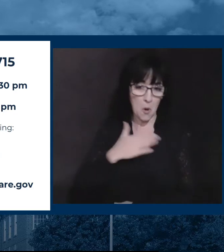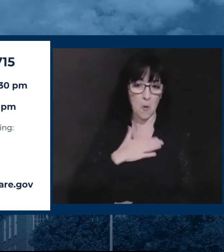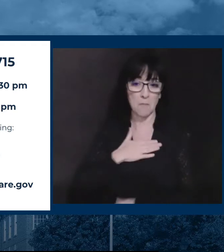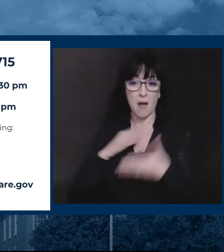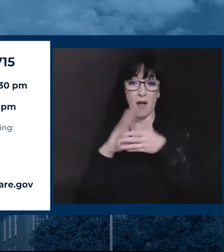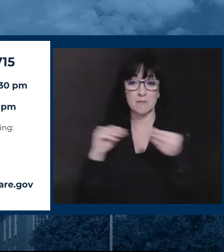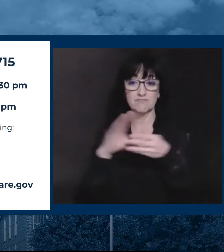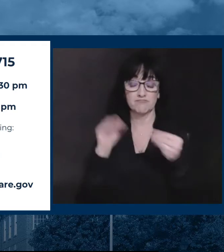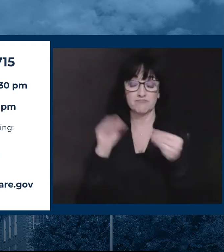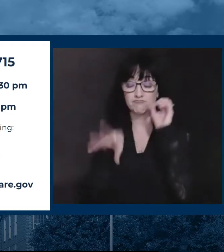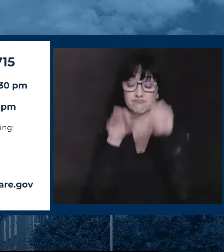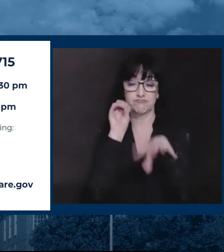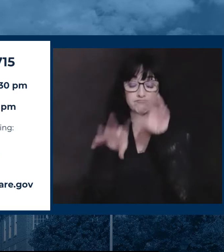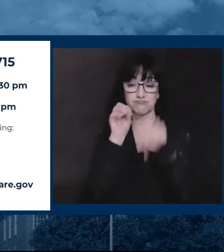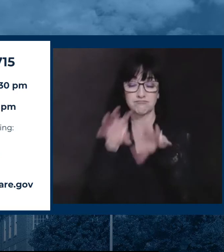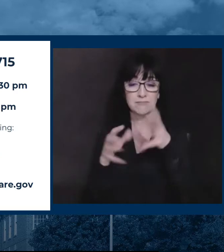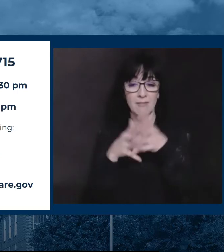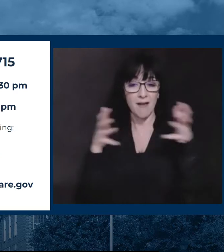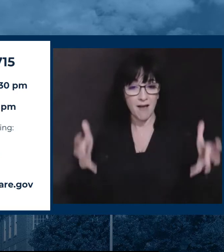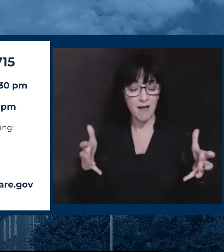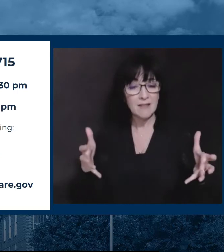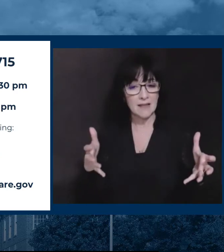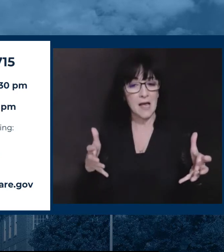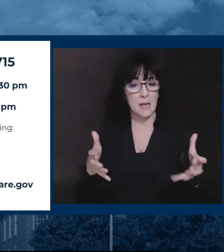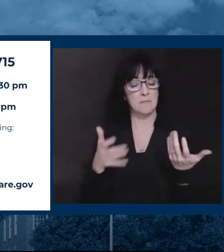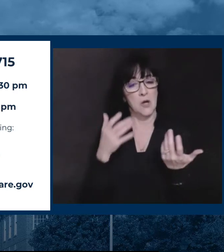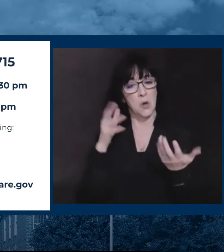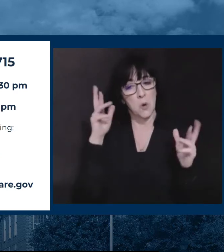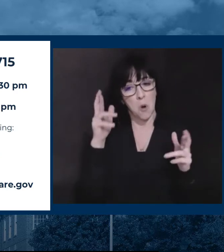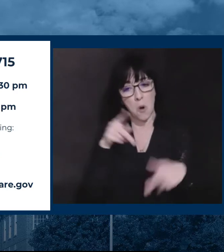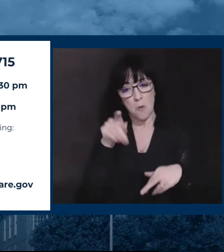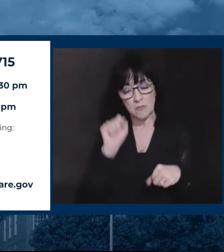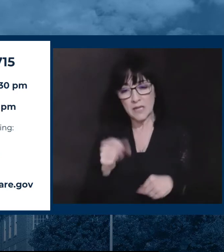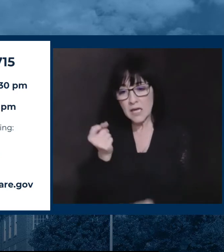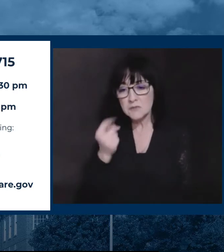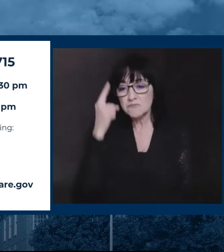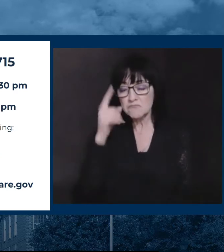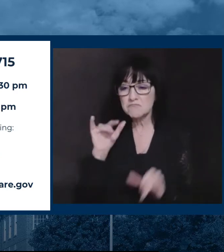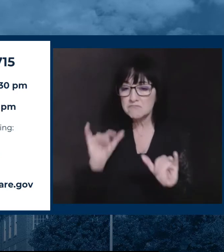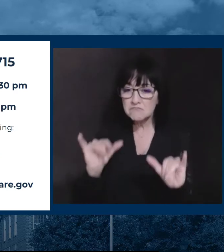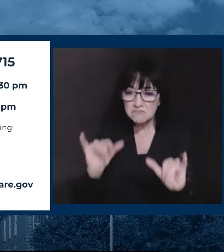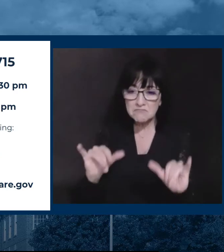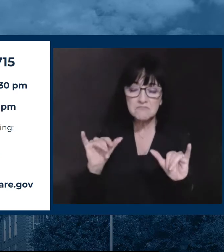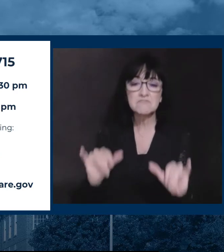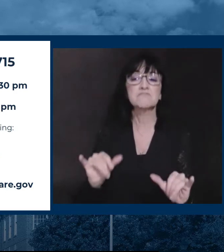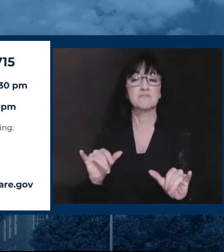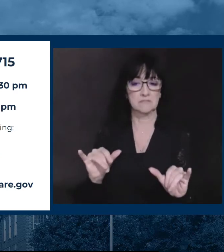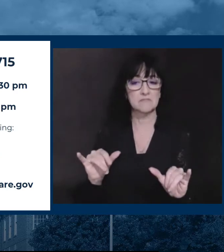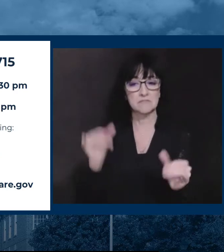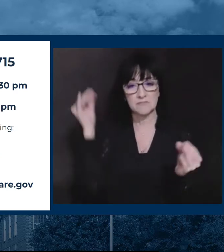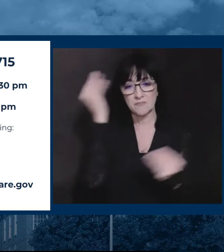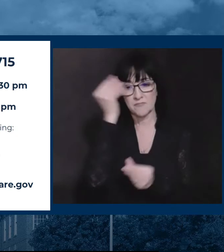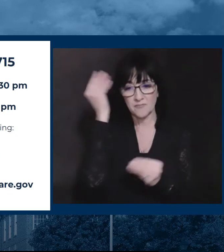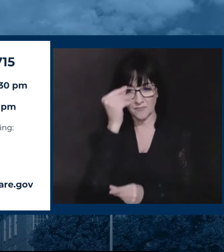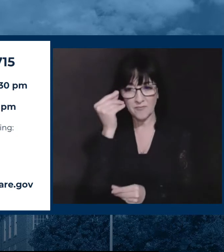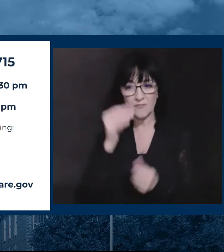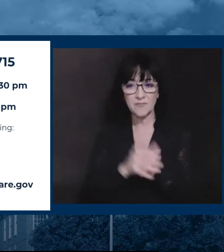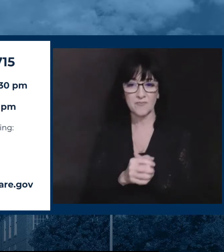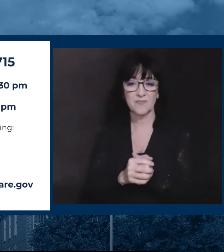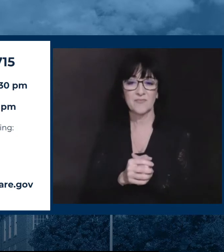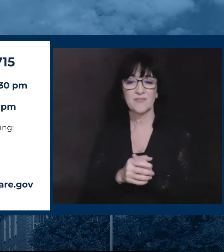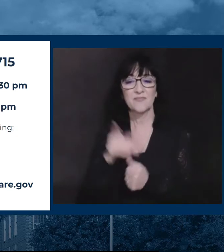Governor. Thank you very much, Dr. Rattay. It's good to see those photographs of yourself and the Lieutenant